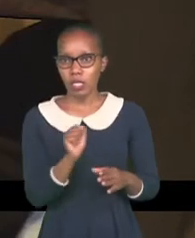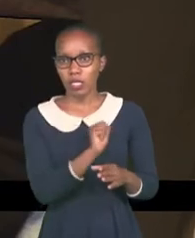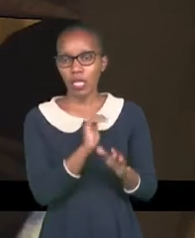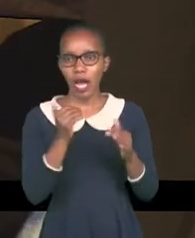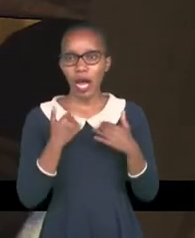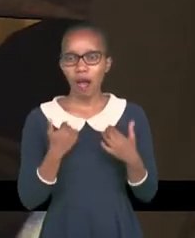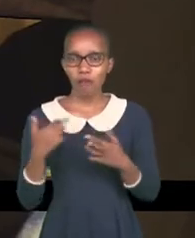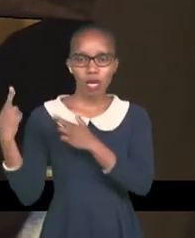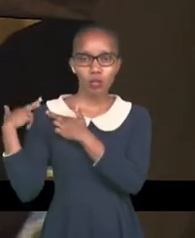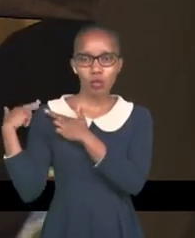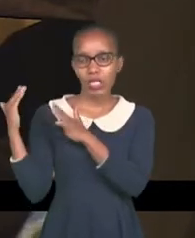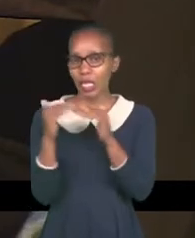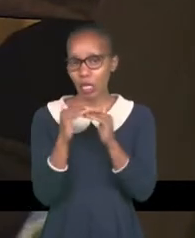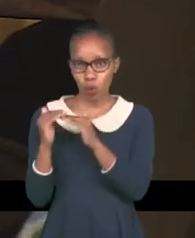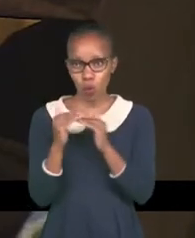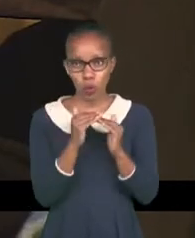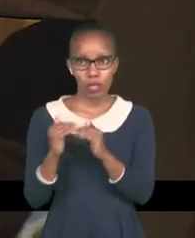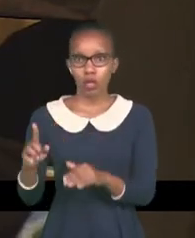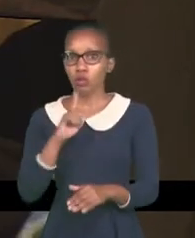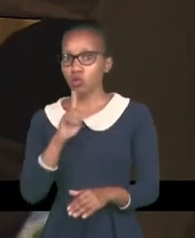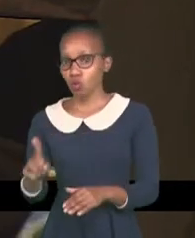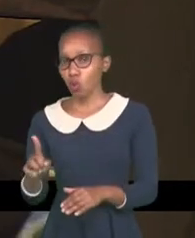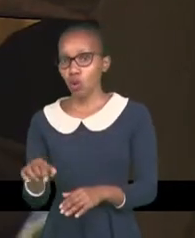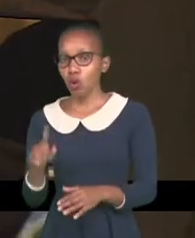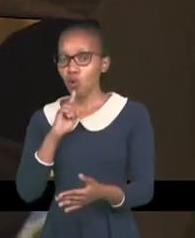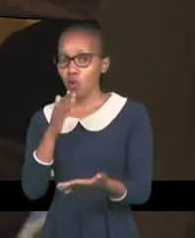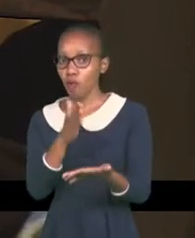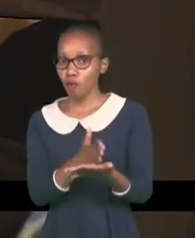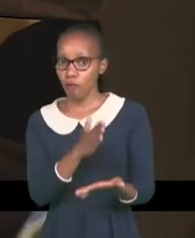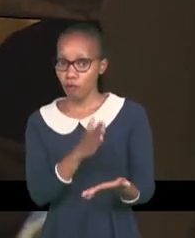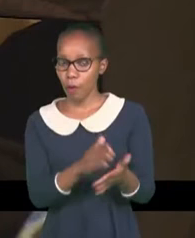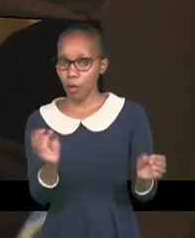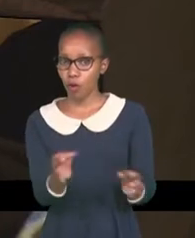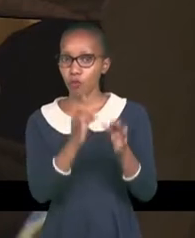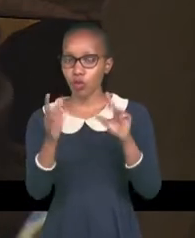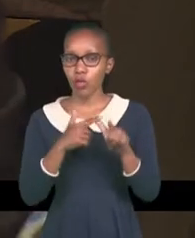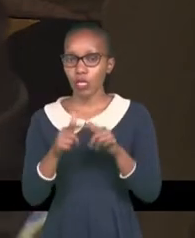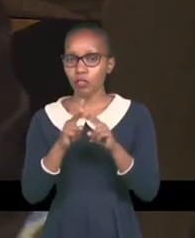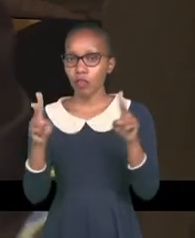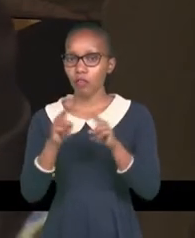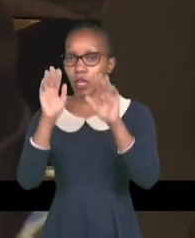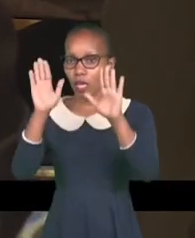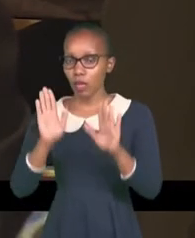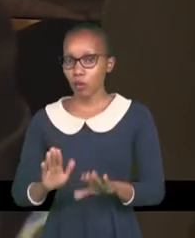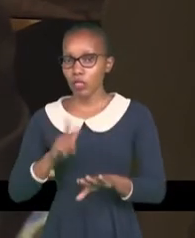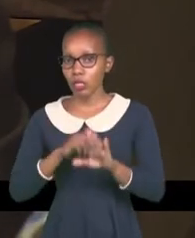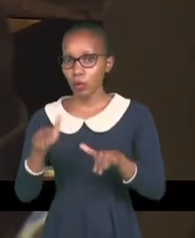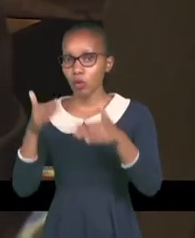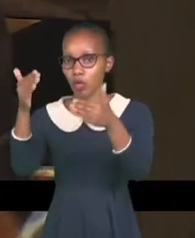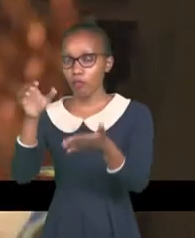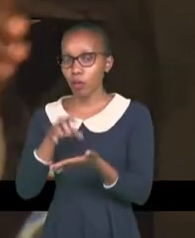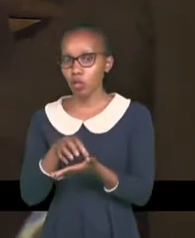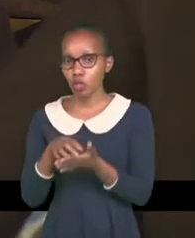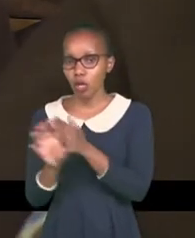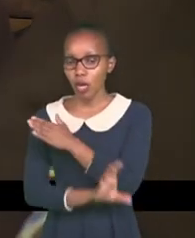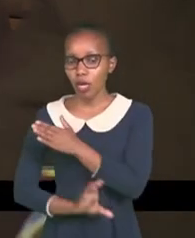role of equity, and so approvals of state office holders is very necessary for equitable distribution of positions across the